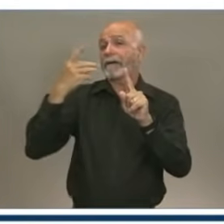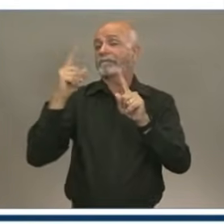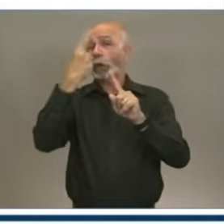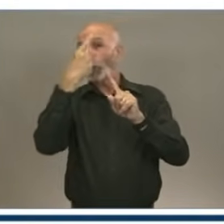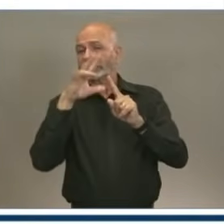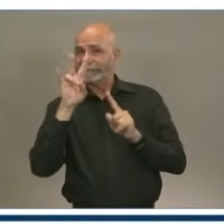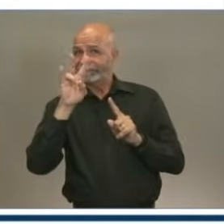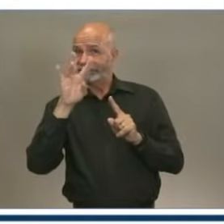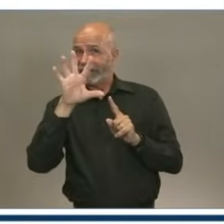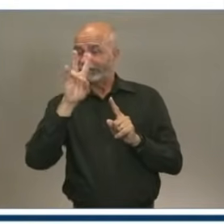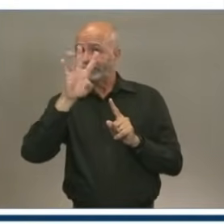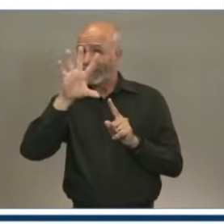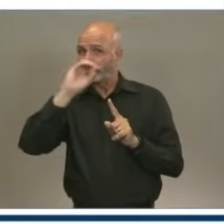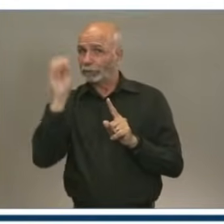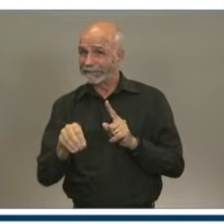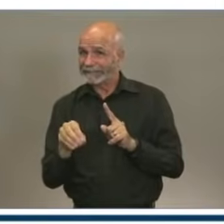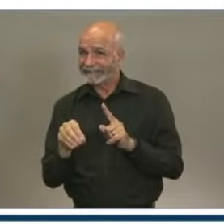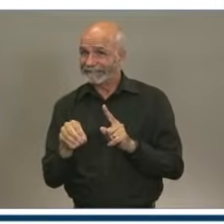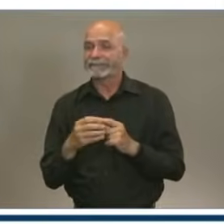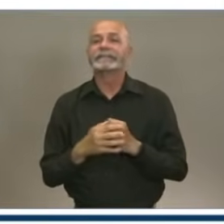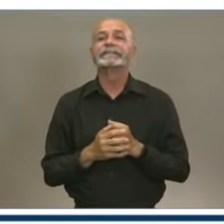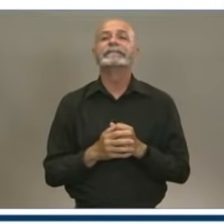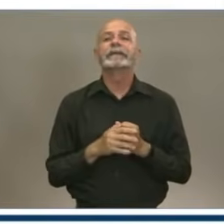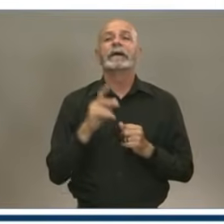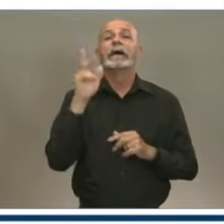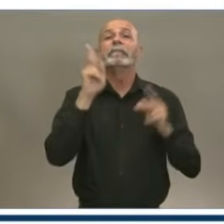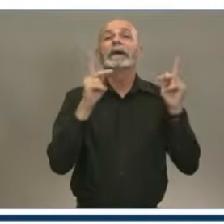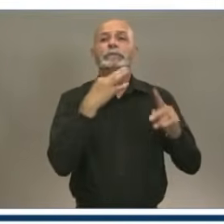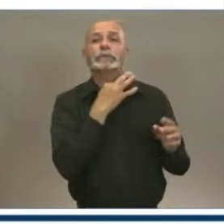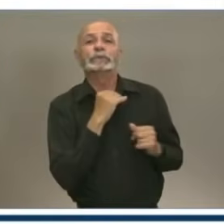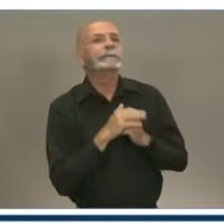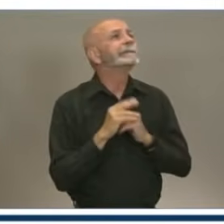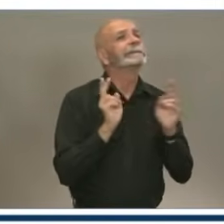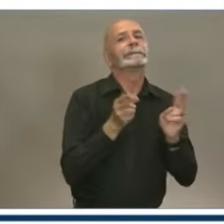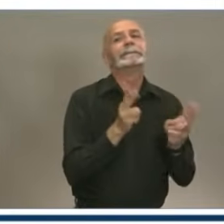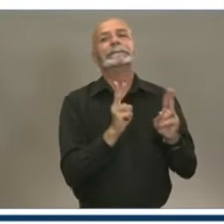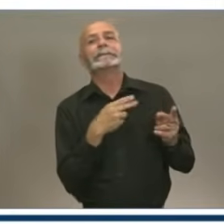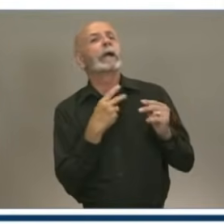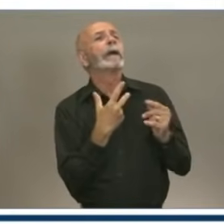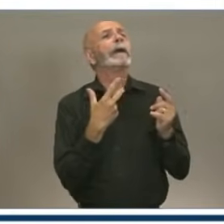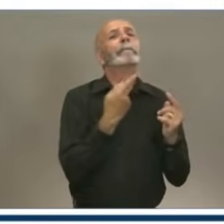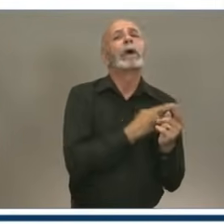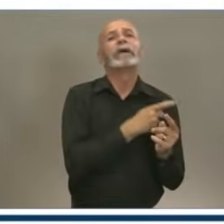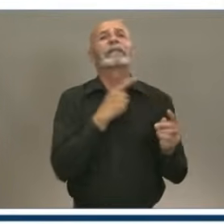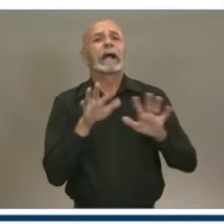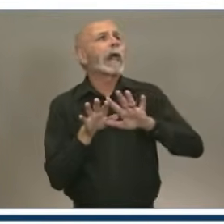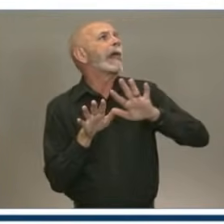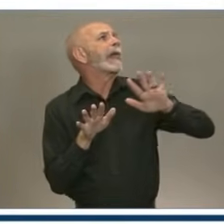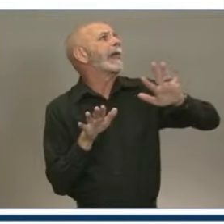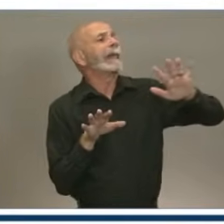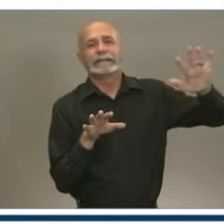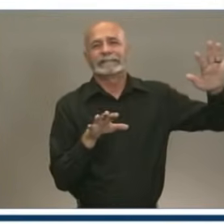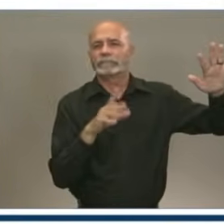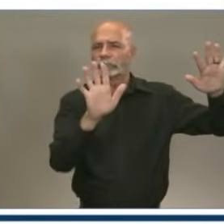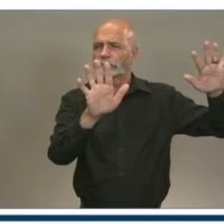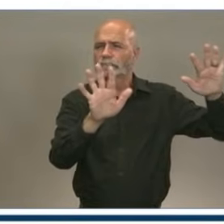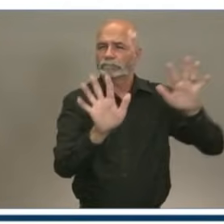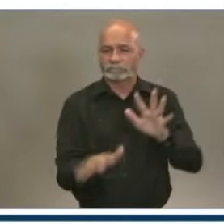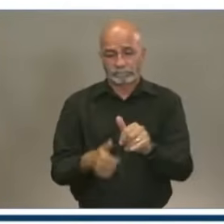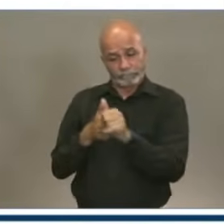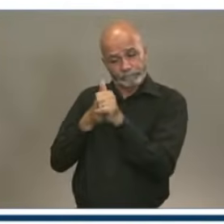a reminder that if people are comparing to other provinces, these percentages are based on our entire population, not just those who are